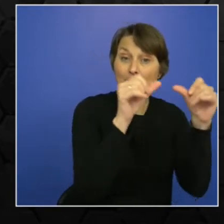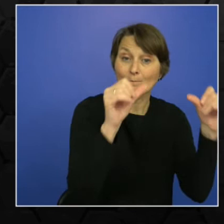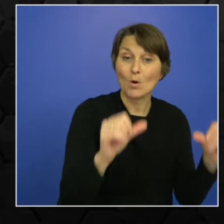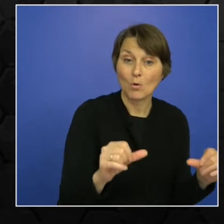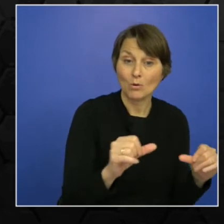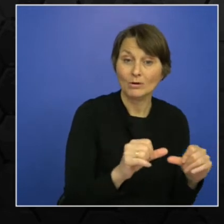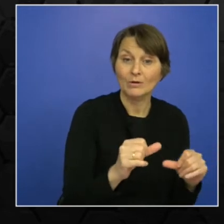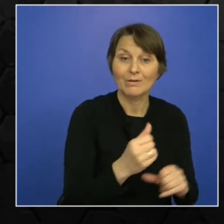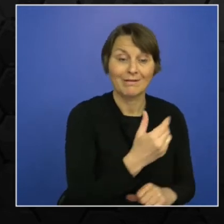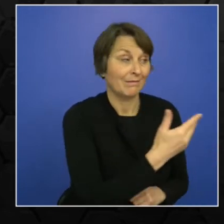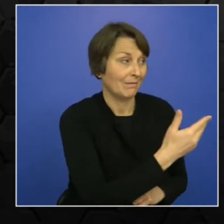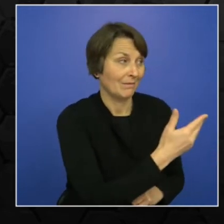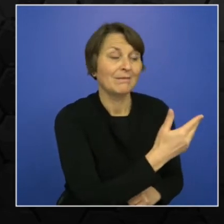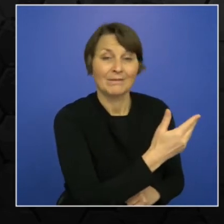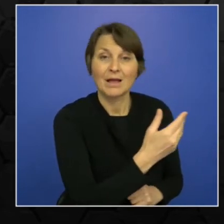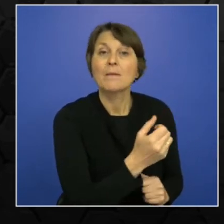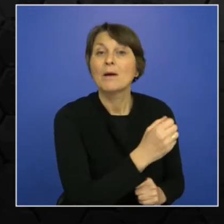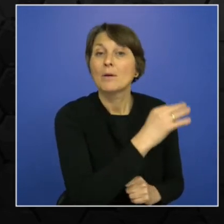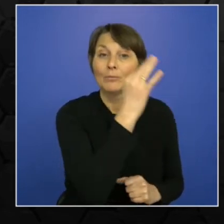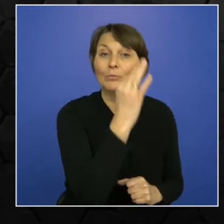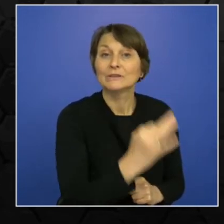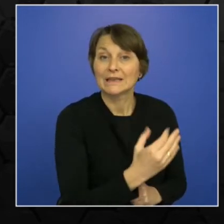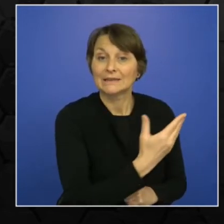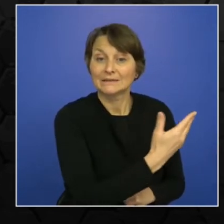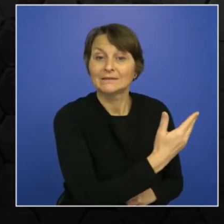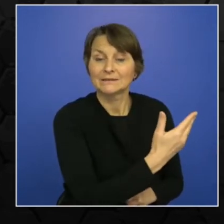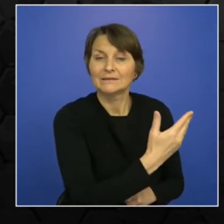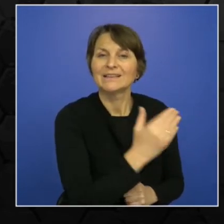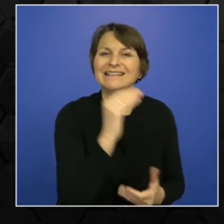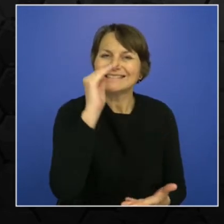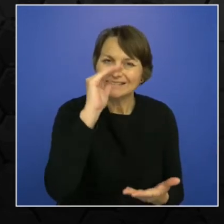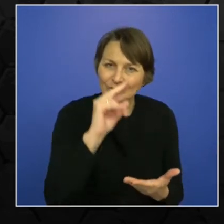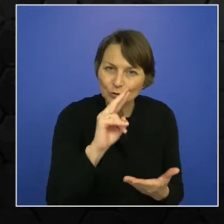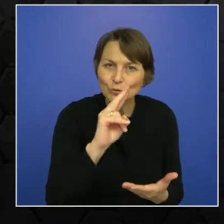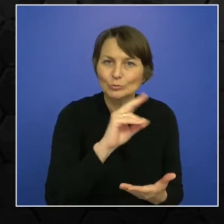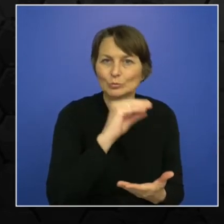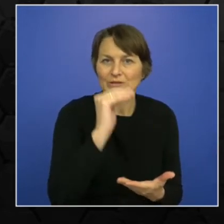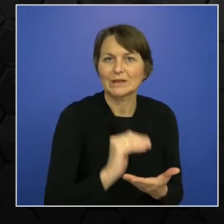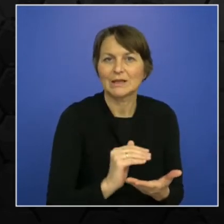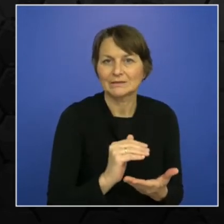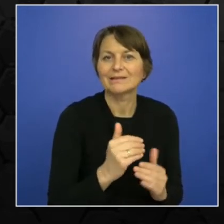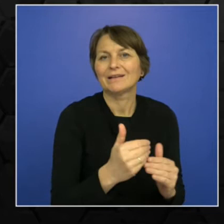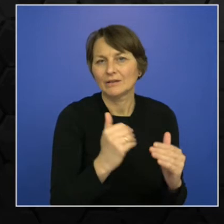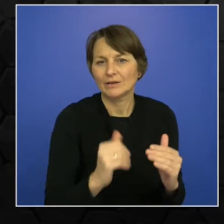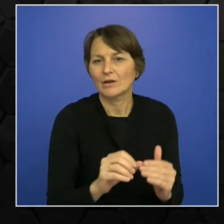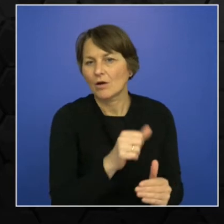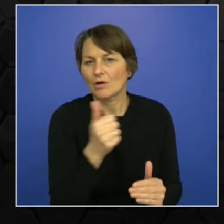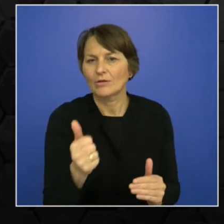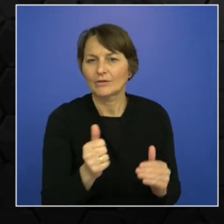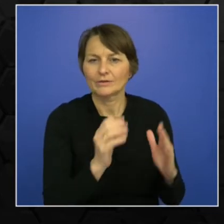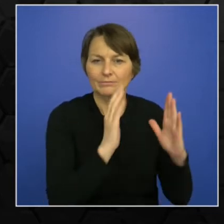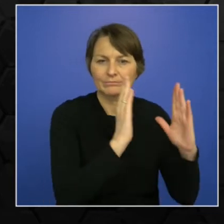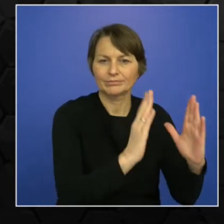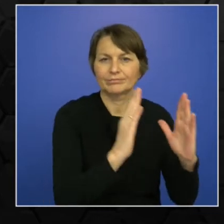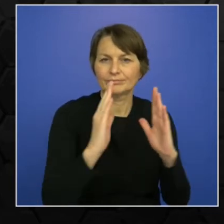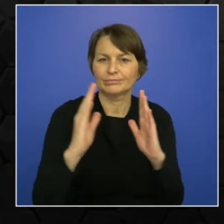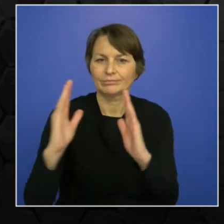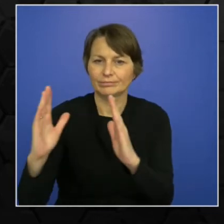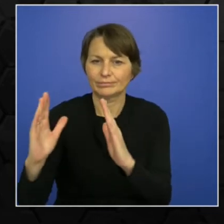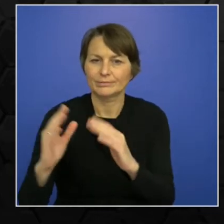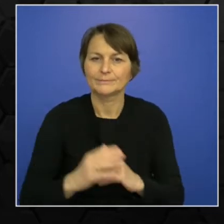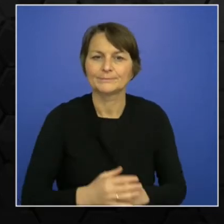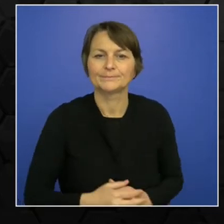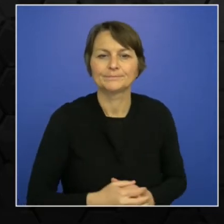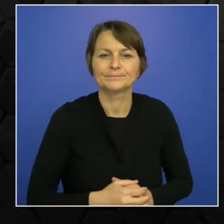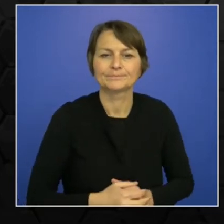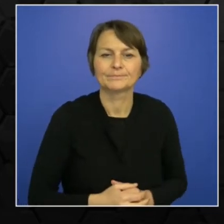87.89%, which is just about 1 or 2% less than the other state of the art. And this had a reduction in the